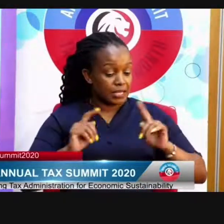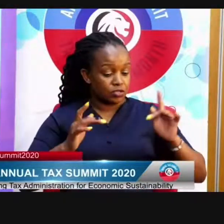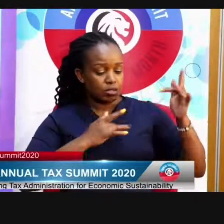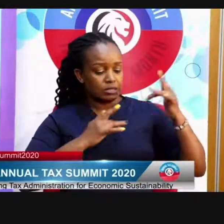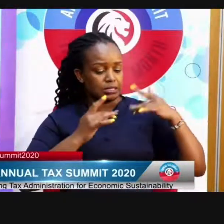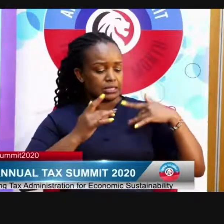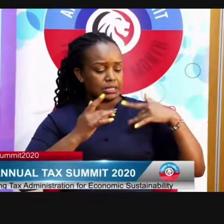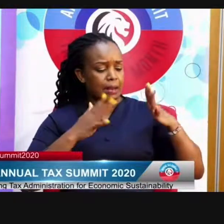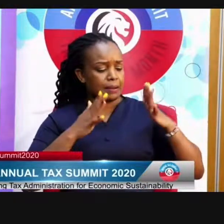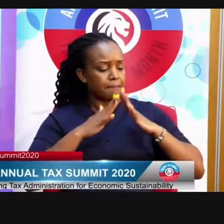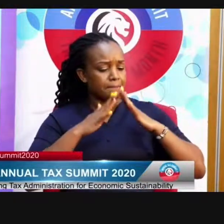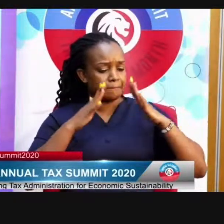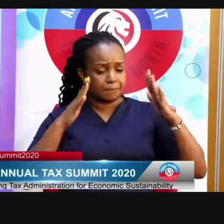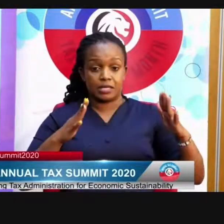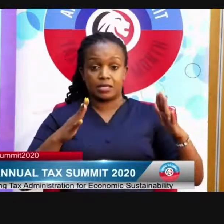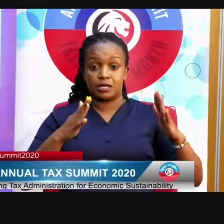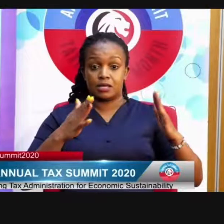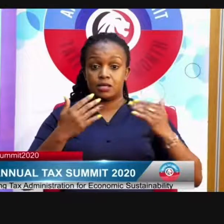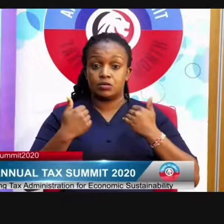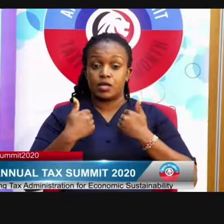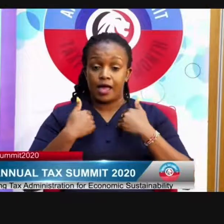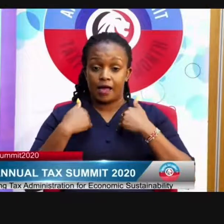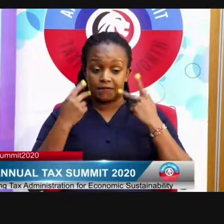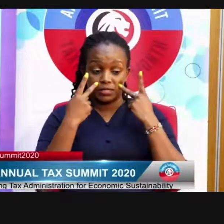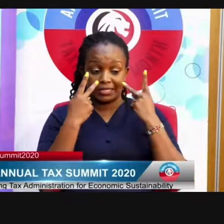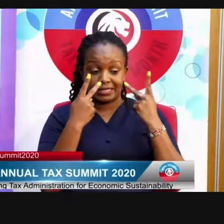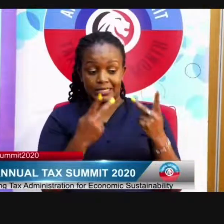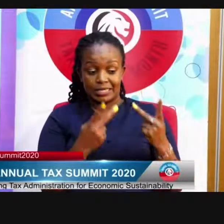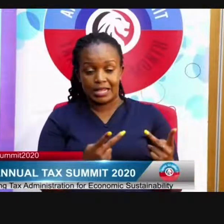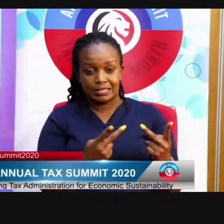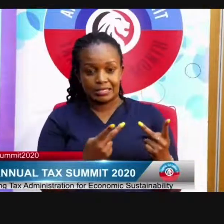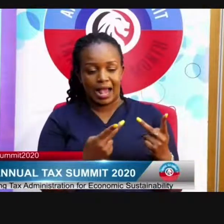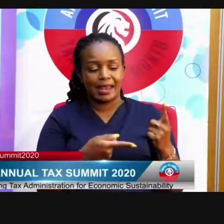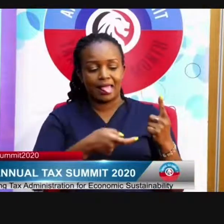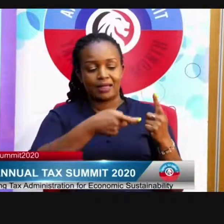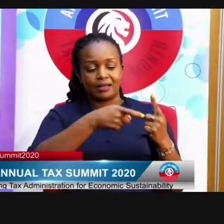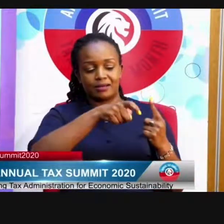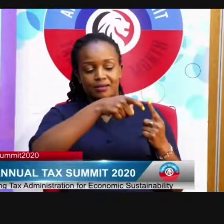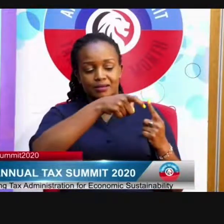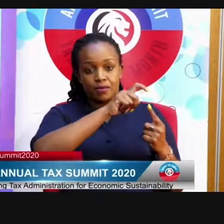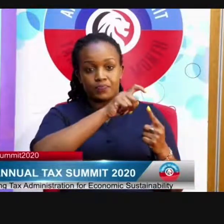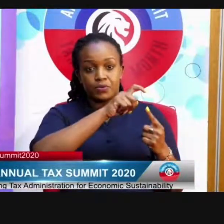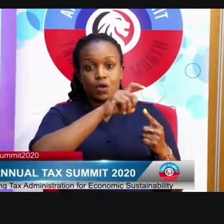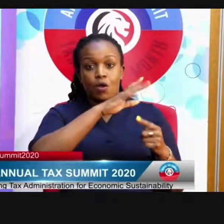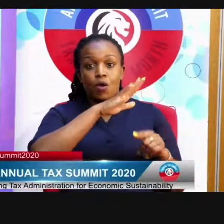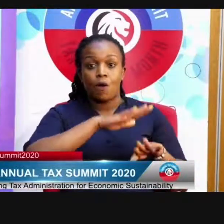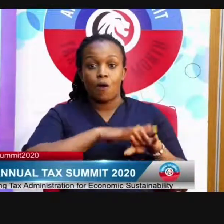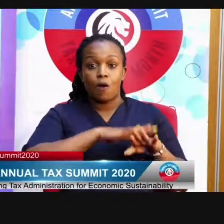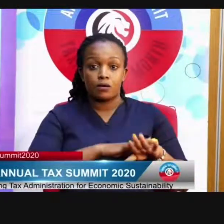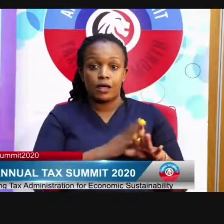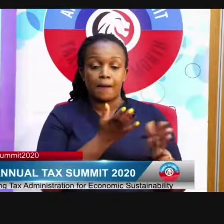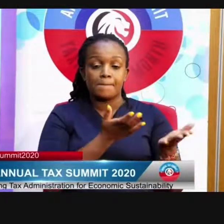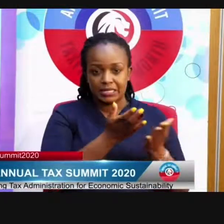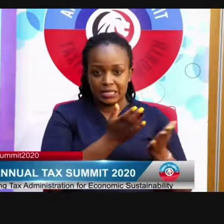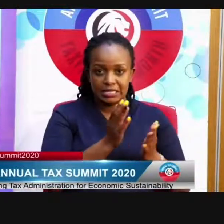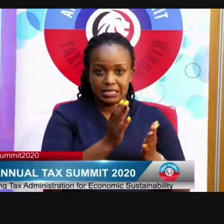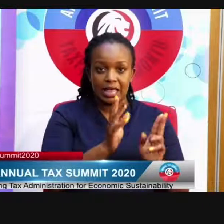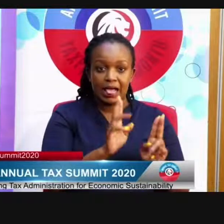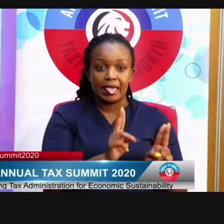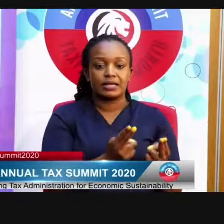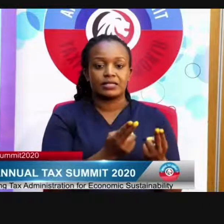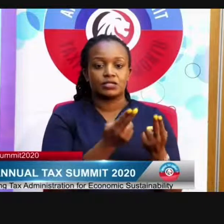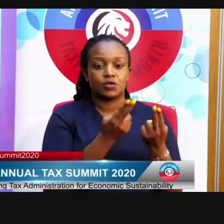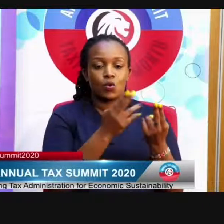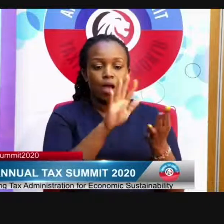that we've also seen an increase in business rescue applications that have gone up to